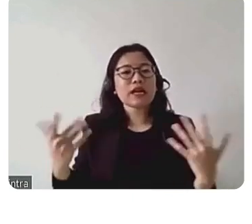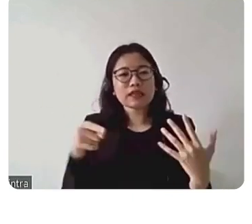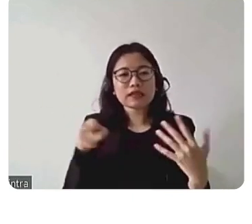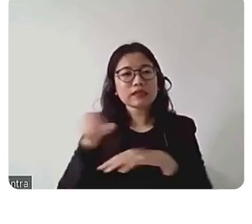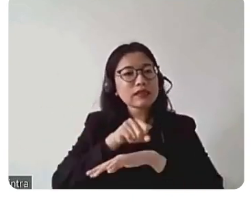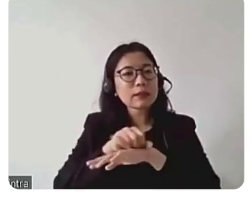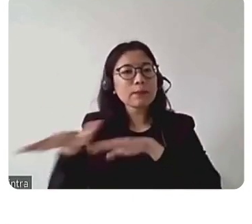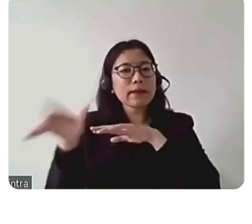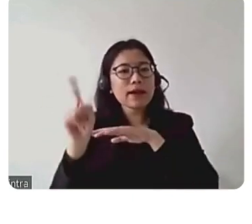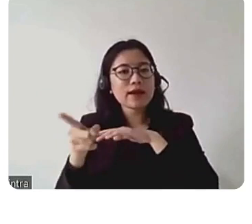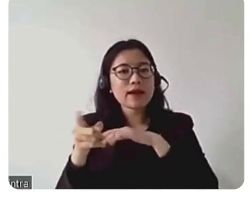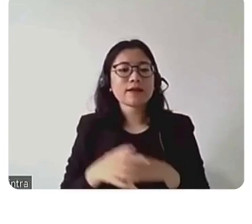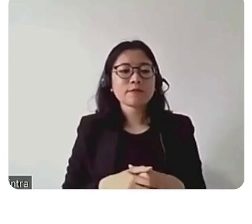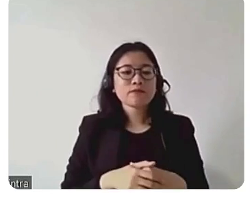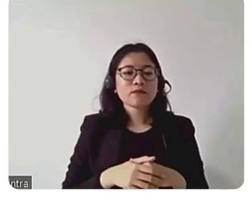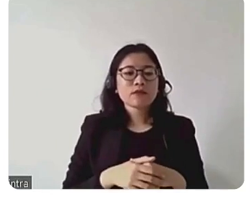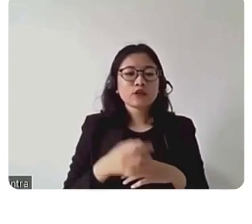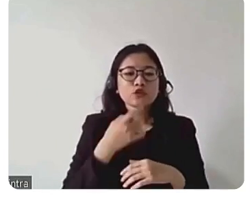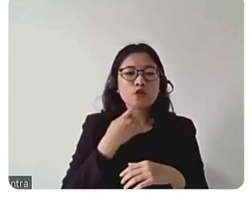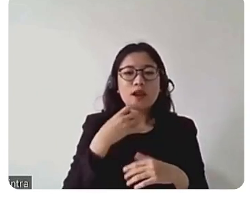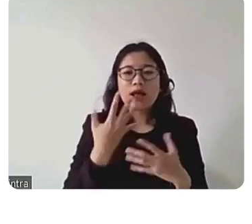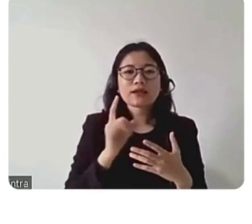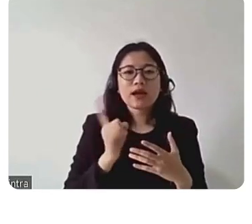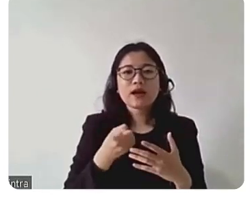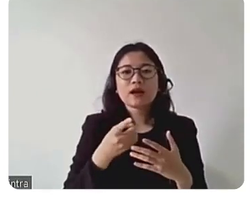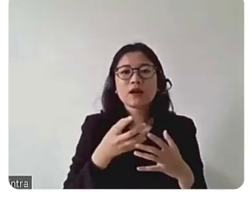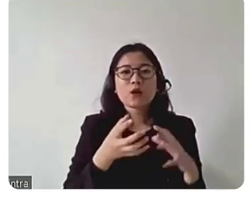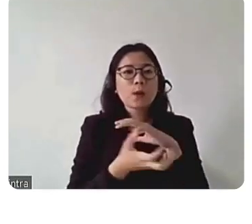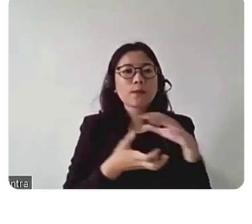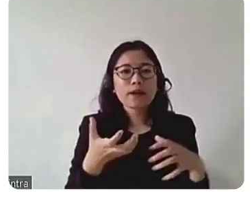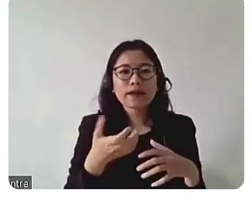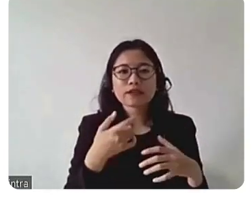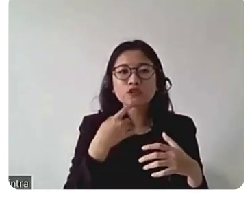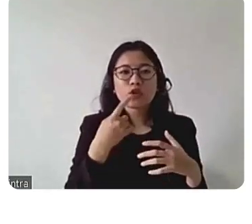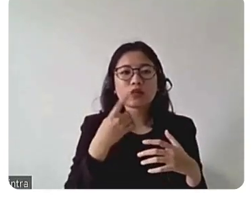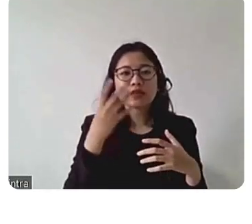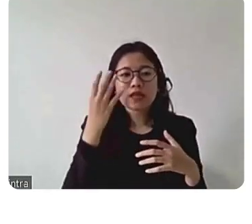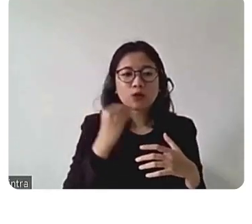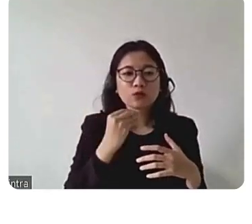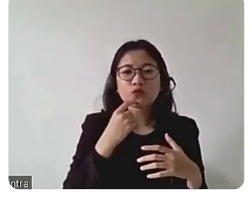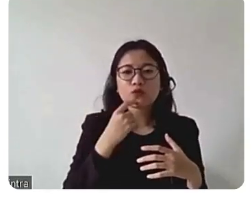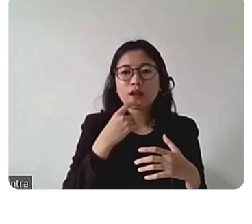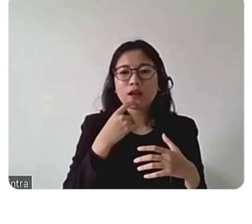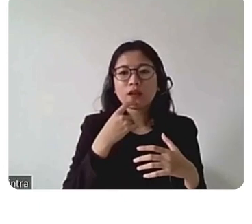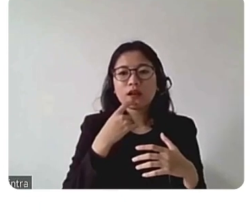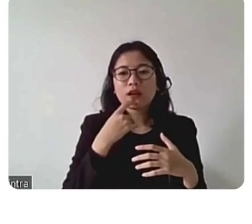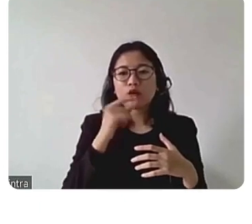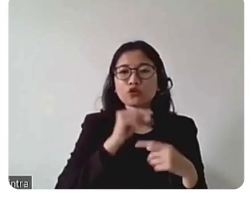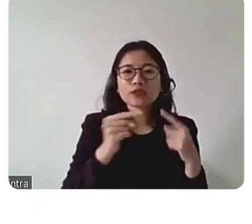Understanding the complexity of this problem, we need to realize how important and urgent it is to discuss and increase public